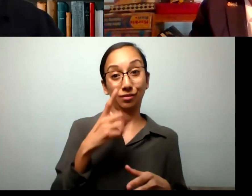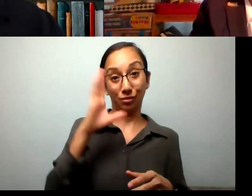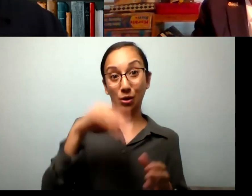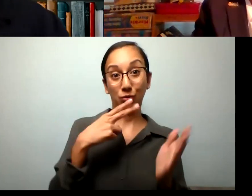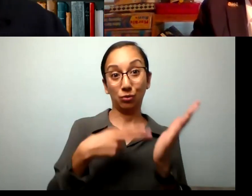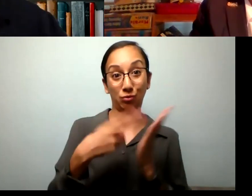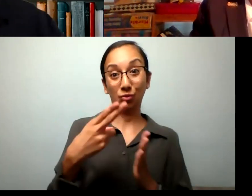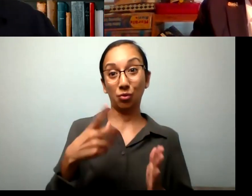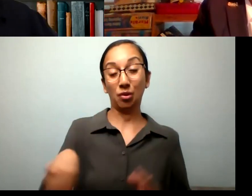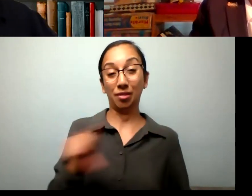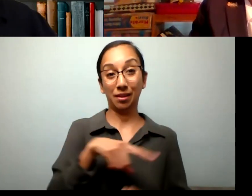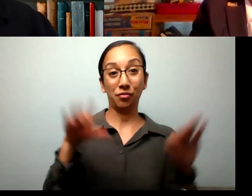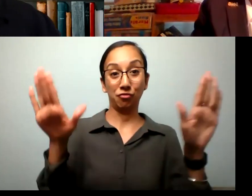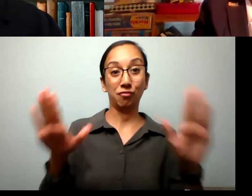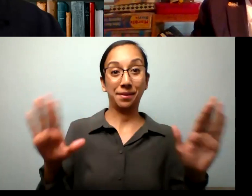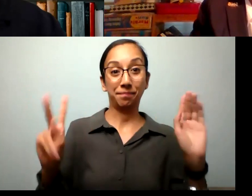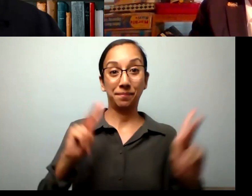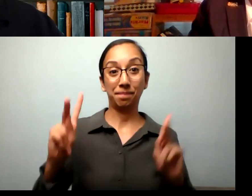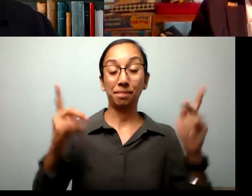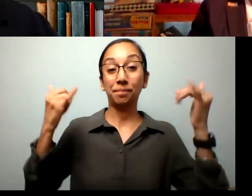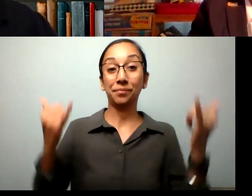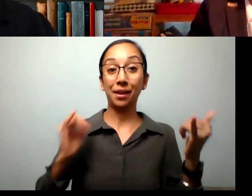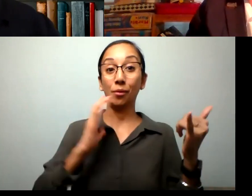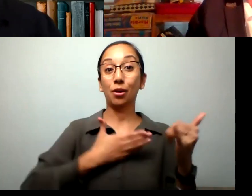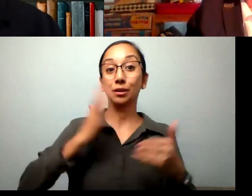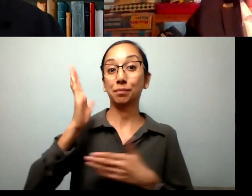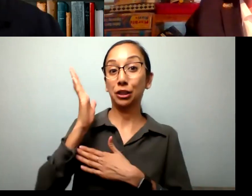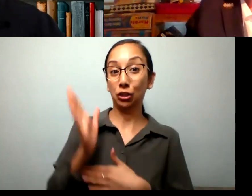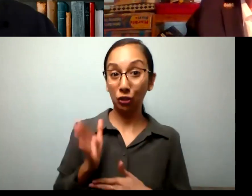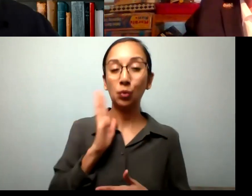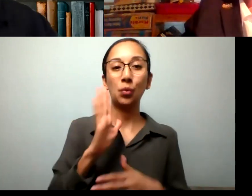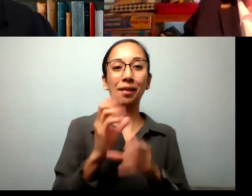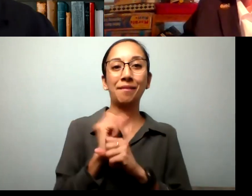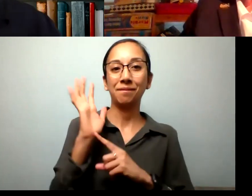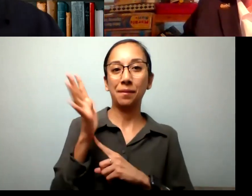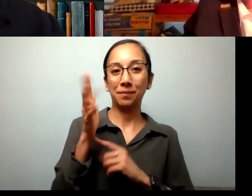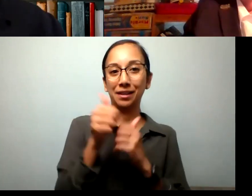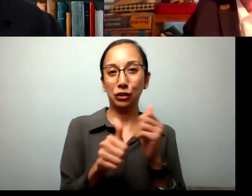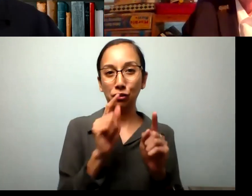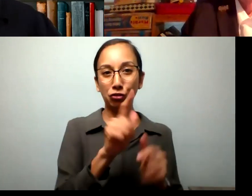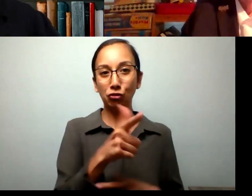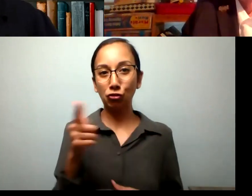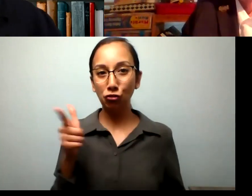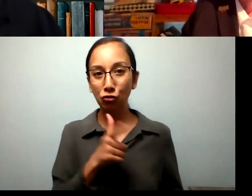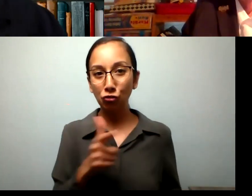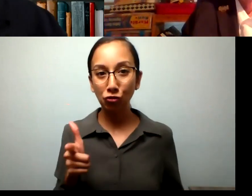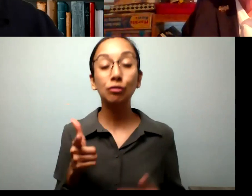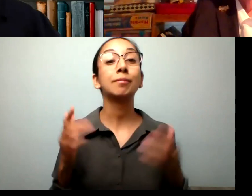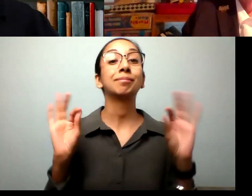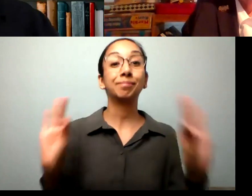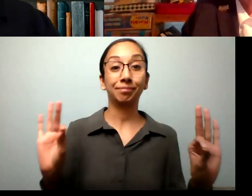So we're going to now have our speakers speak. They're going to get 5 minutes each. And here we